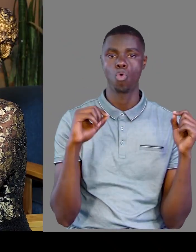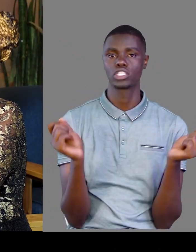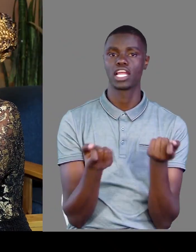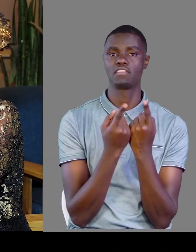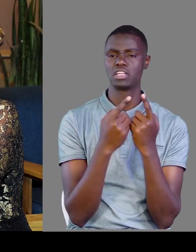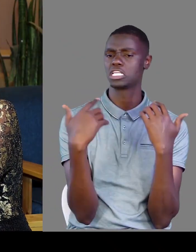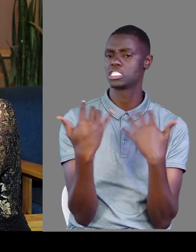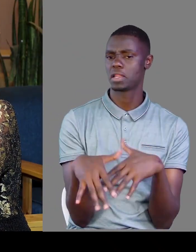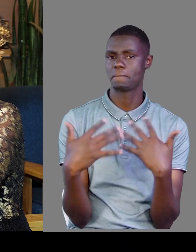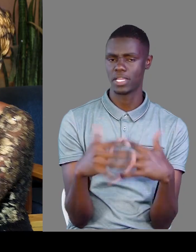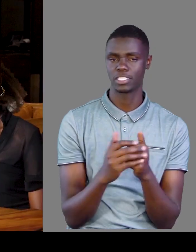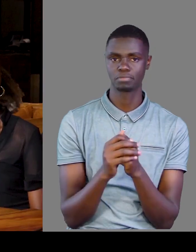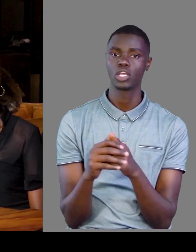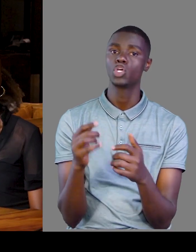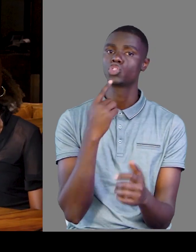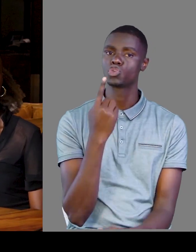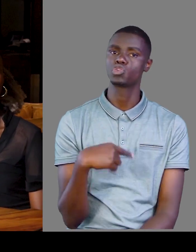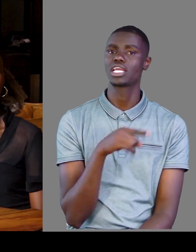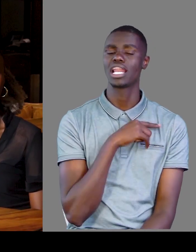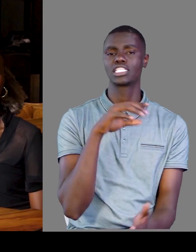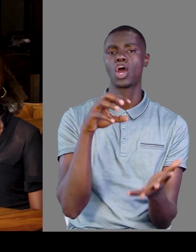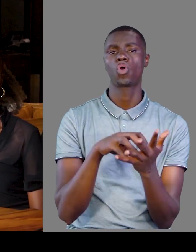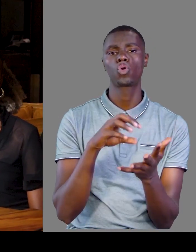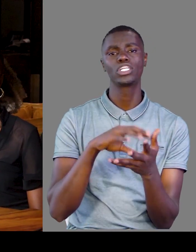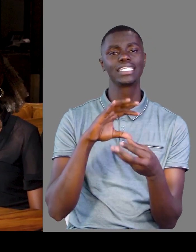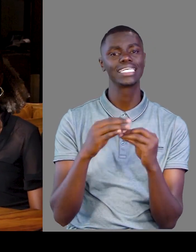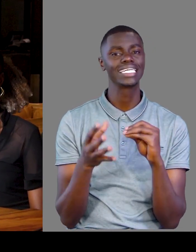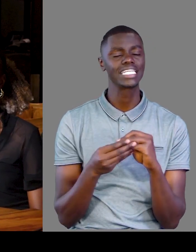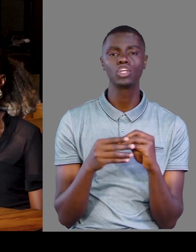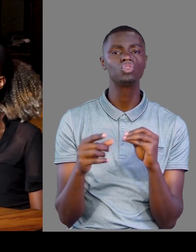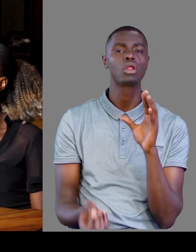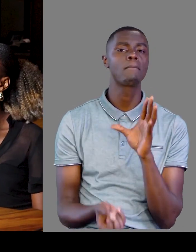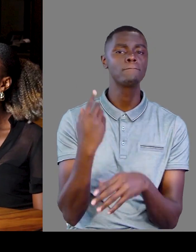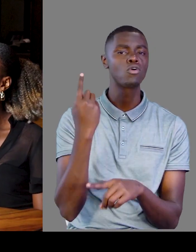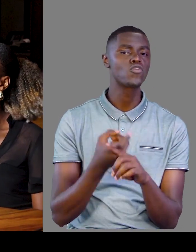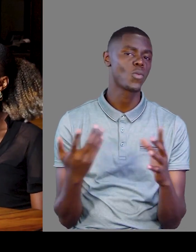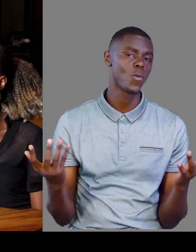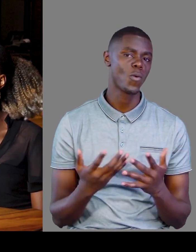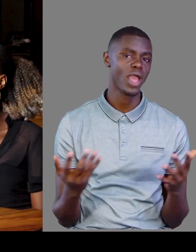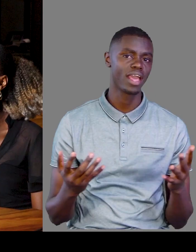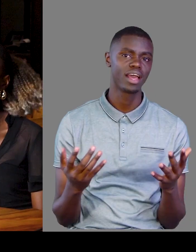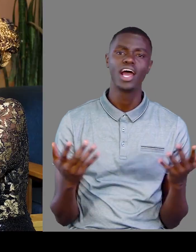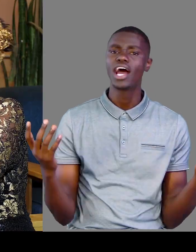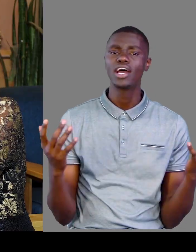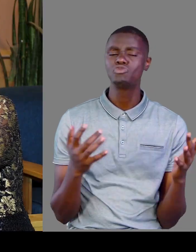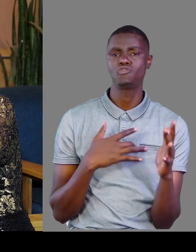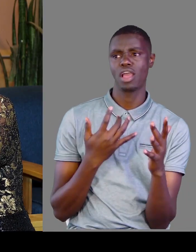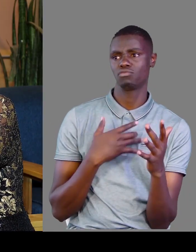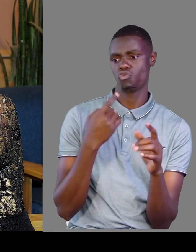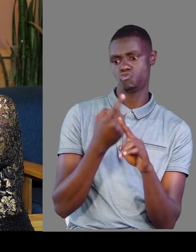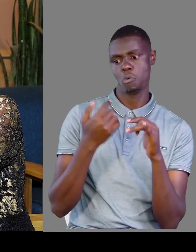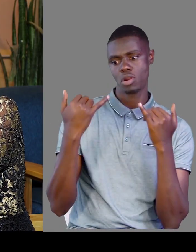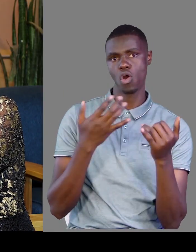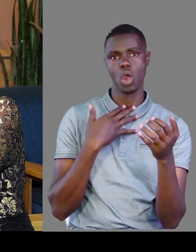event, and that is so amazing. But tell us, content creation, where did that come from? How did you even feel like,